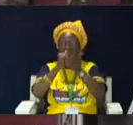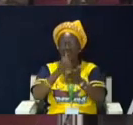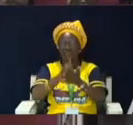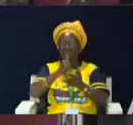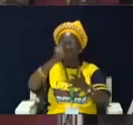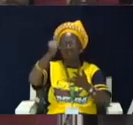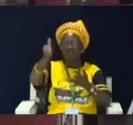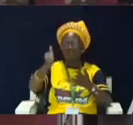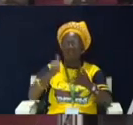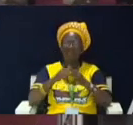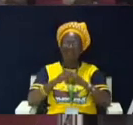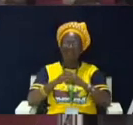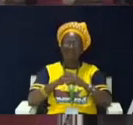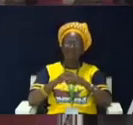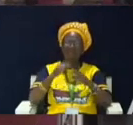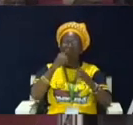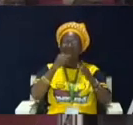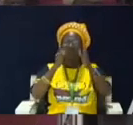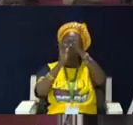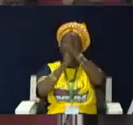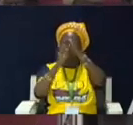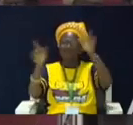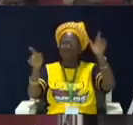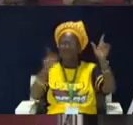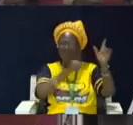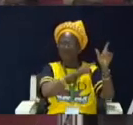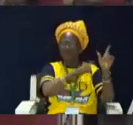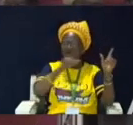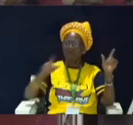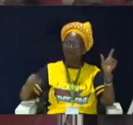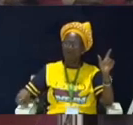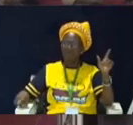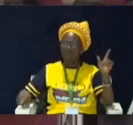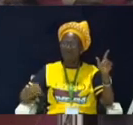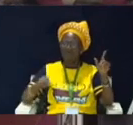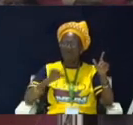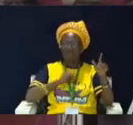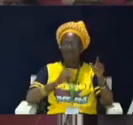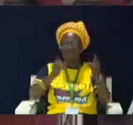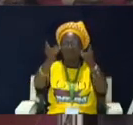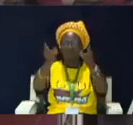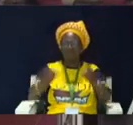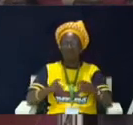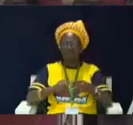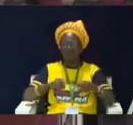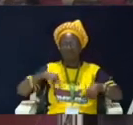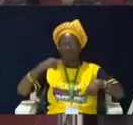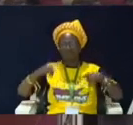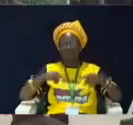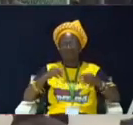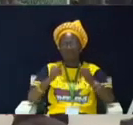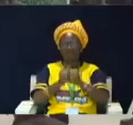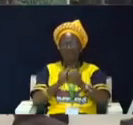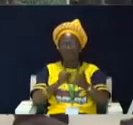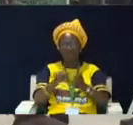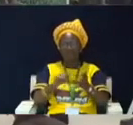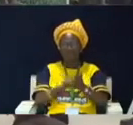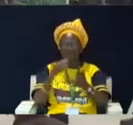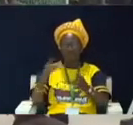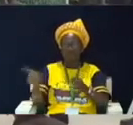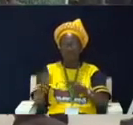Amen. Praise the Lord. Now I want to rejoice with those of you who have come forward.